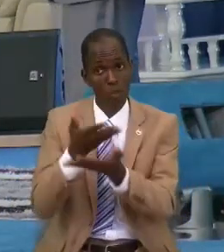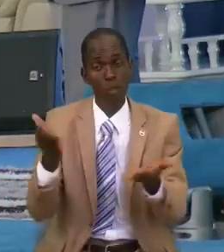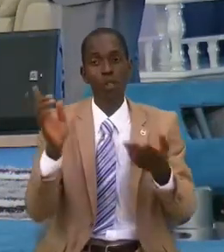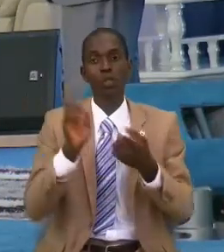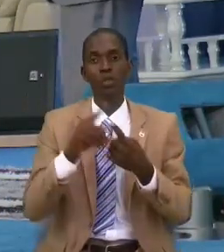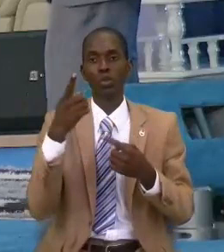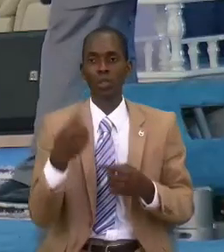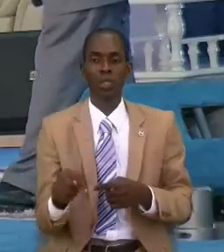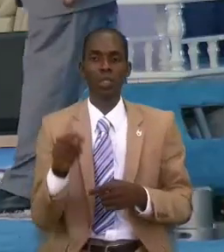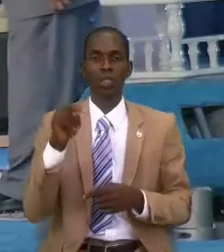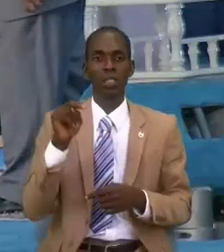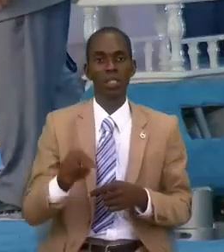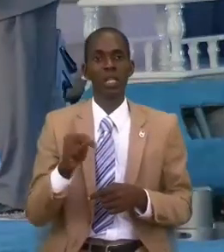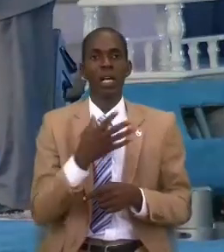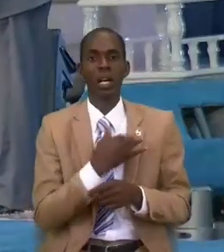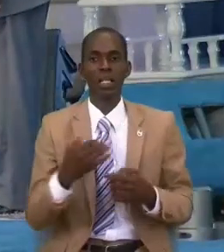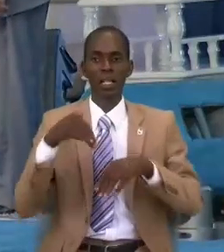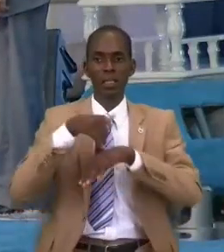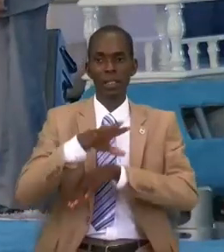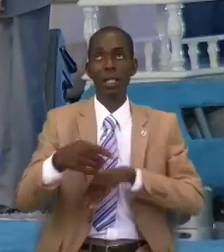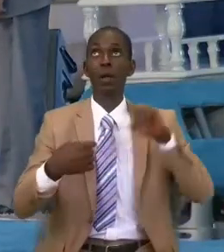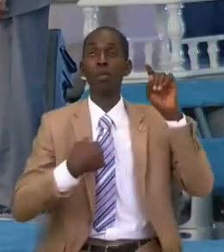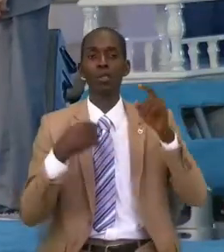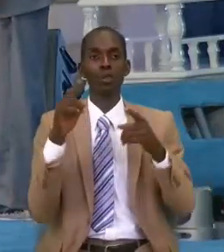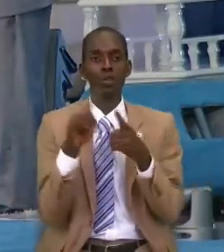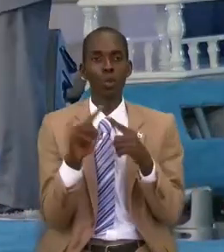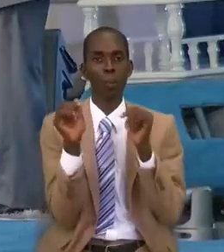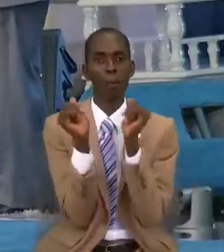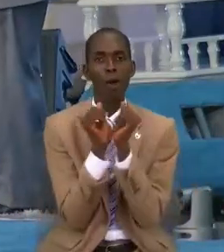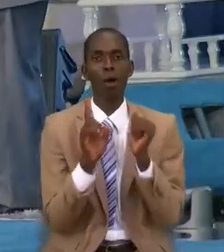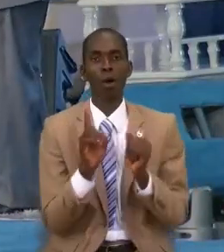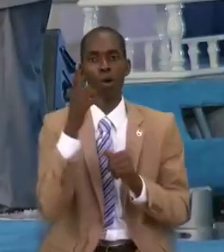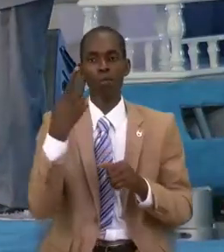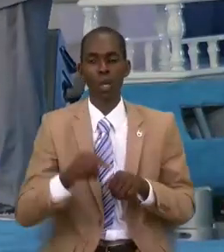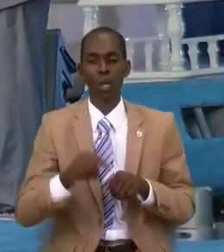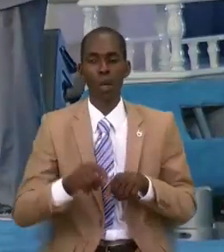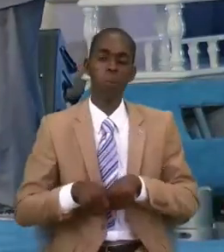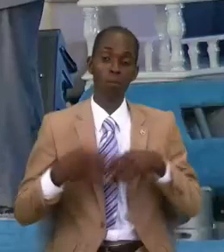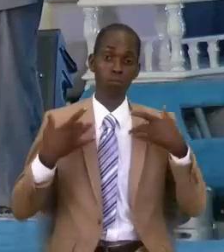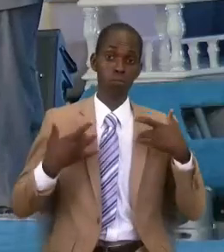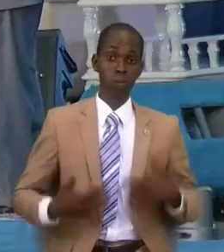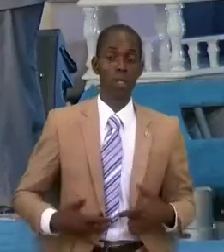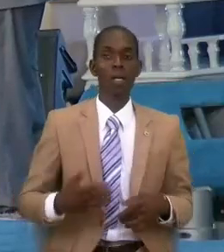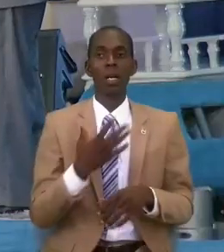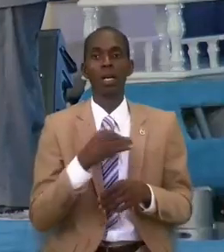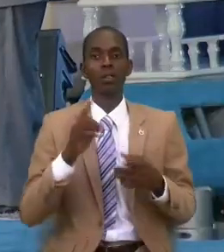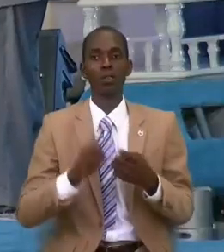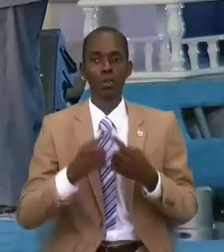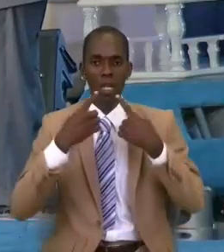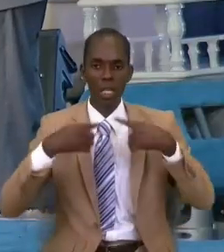the brokenhearted and to proclaim liberty to the captives and the opening of